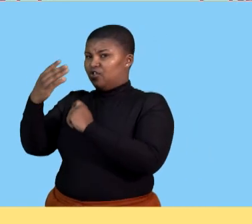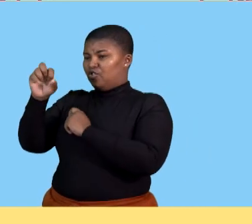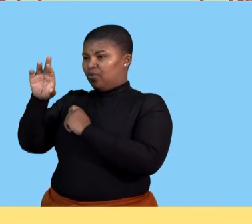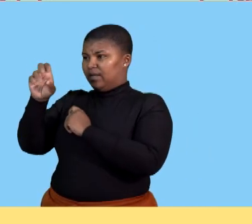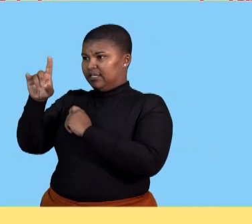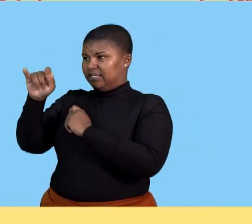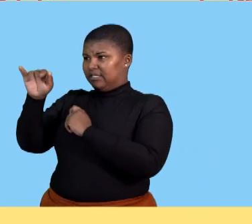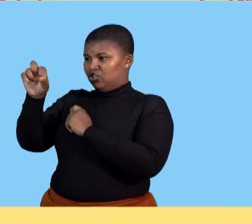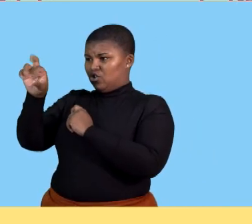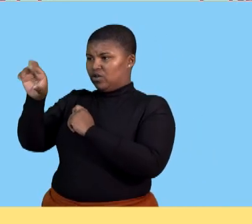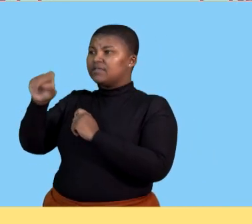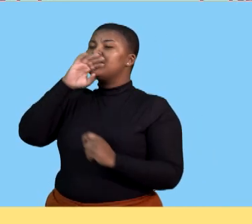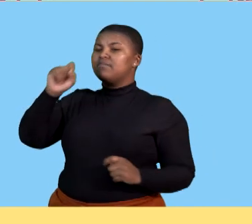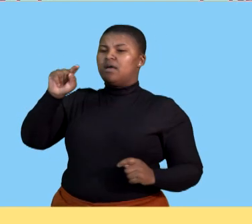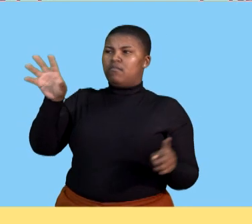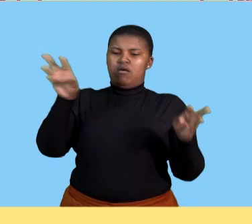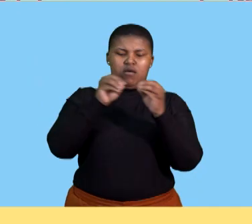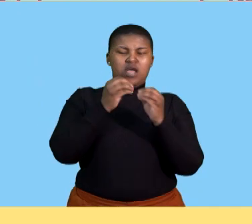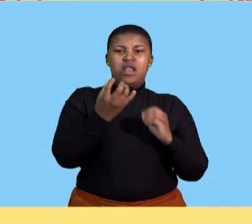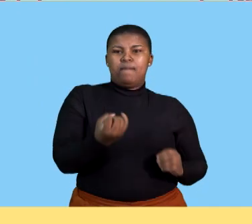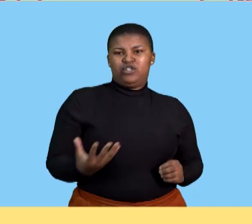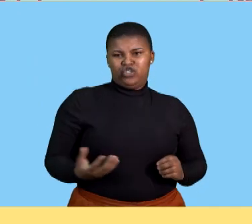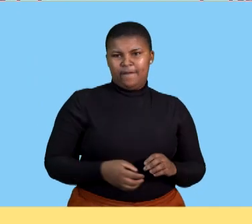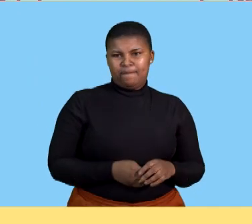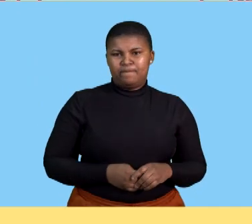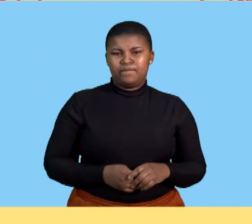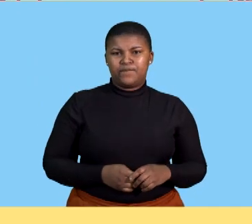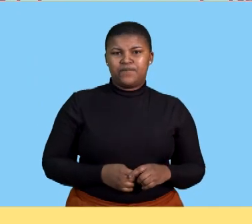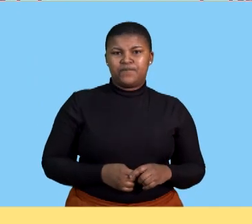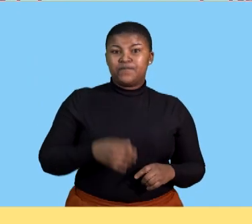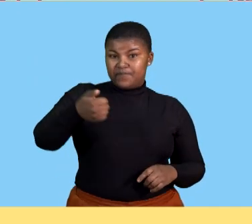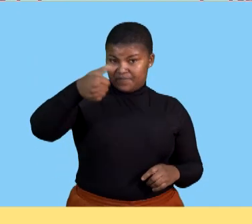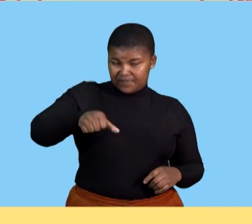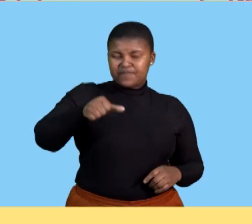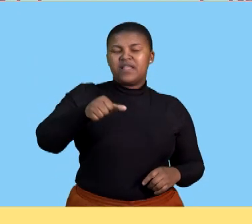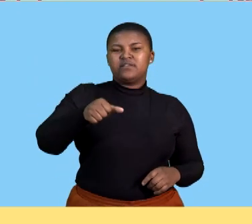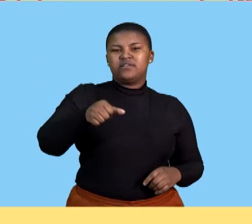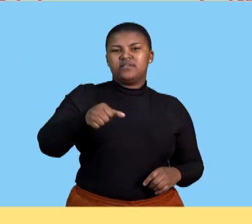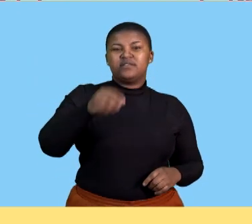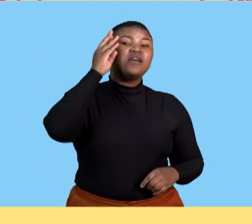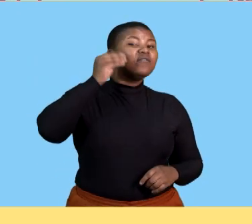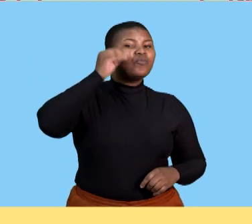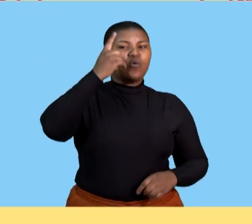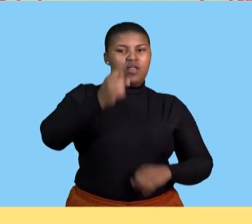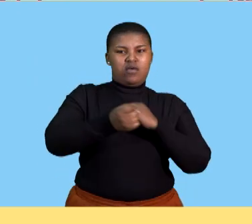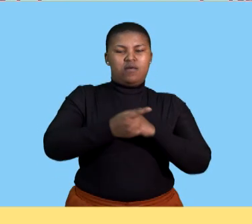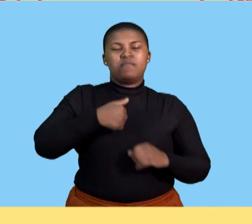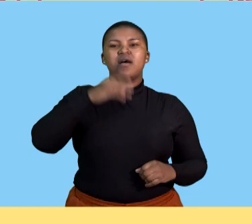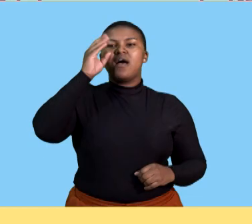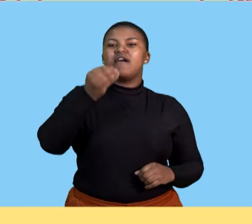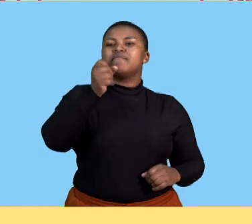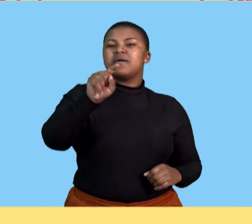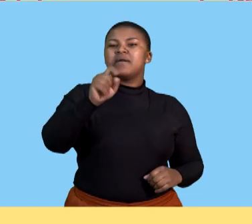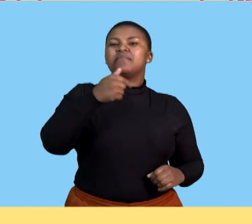to the creditors, we'll come and we add that amount. The next information that I